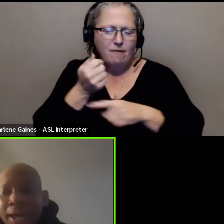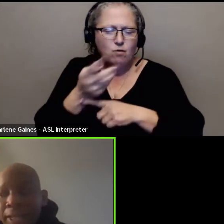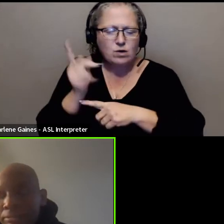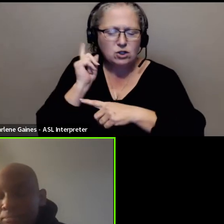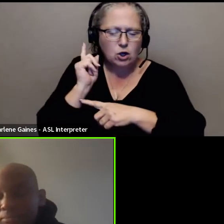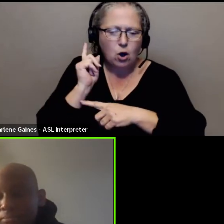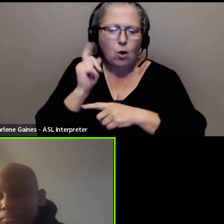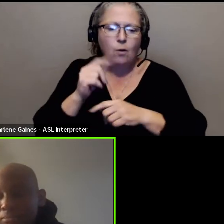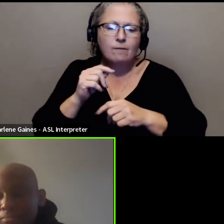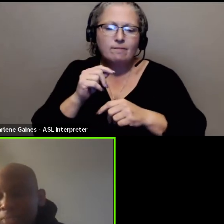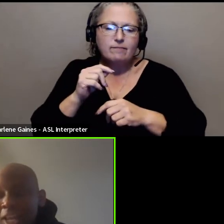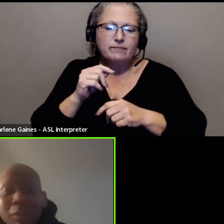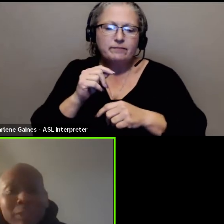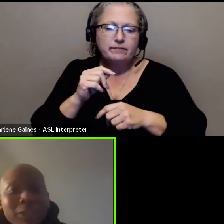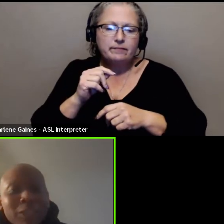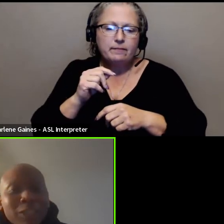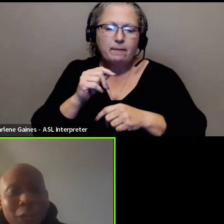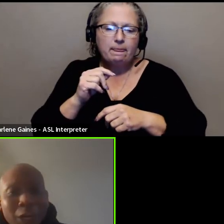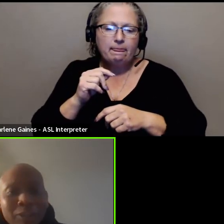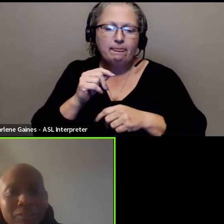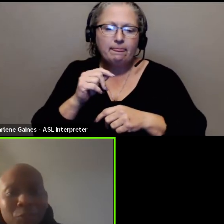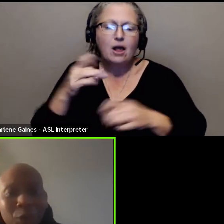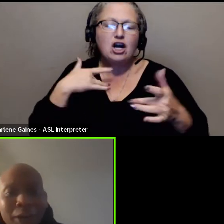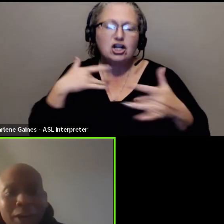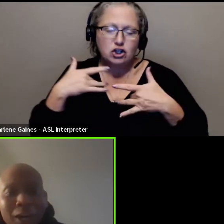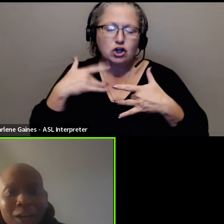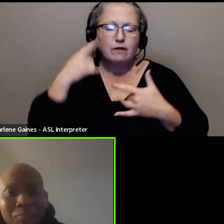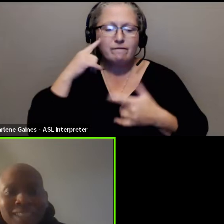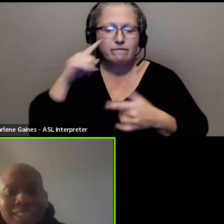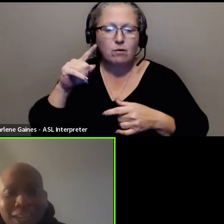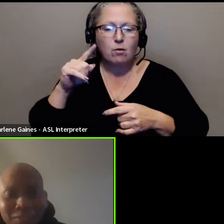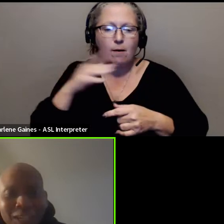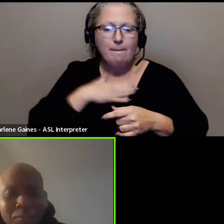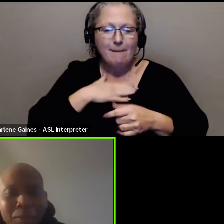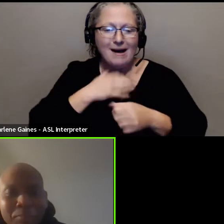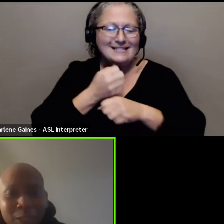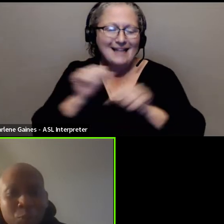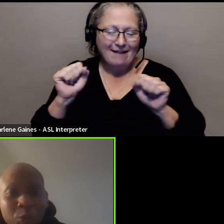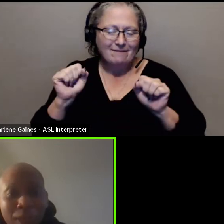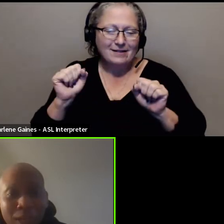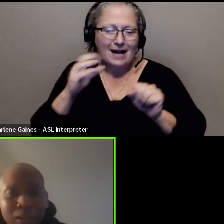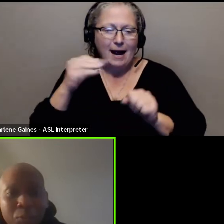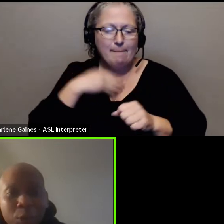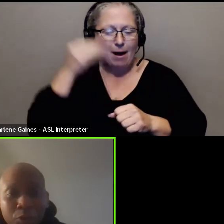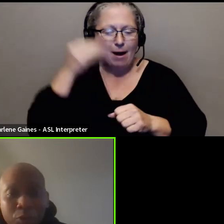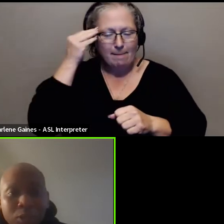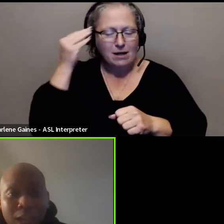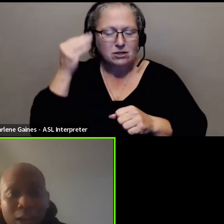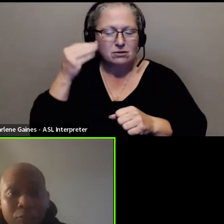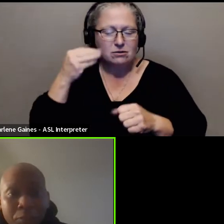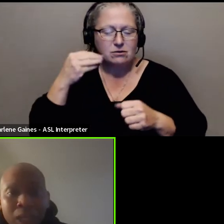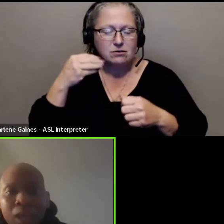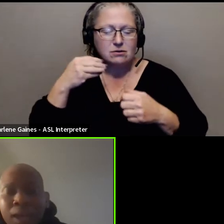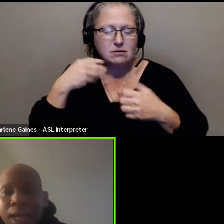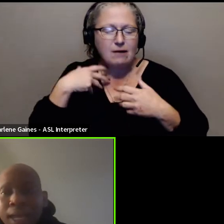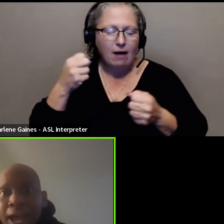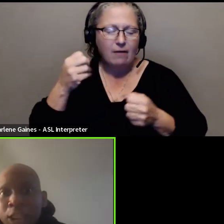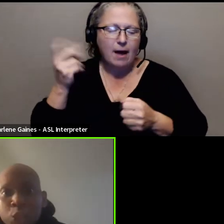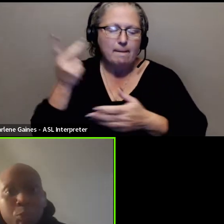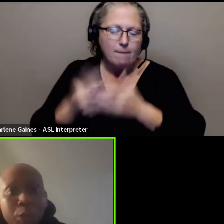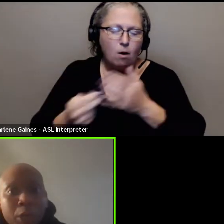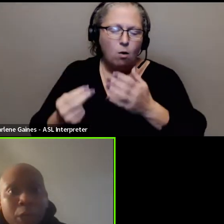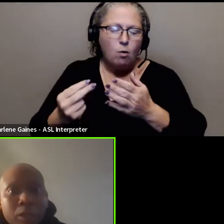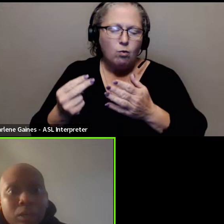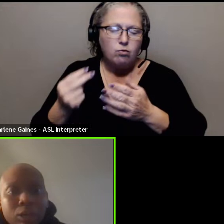ago, there was a concern for my safety and my mental well-being, and they both looked out for me, and